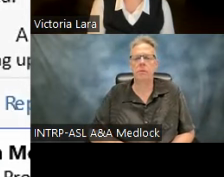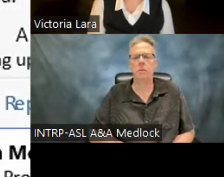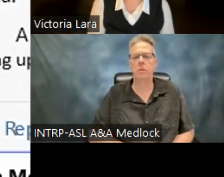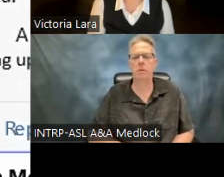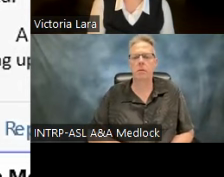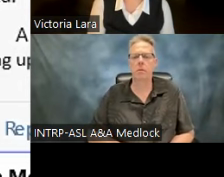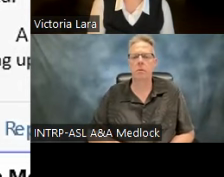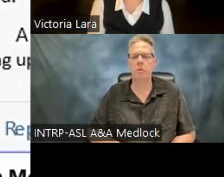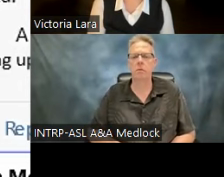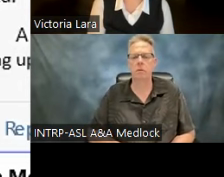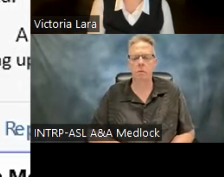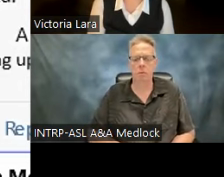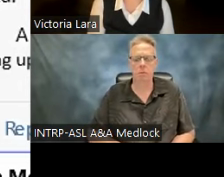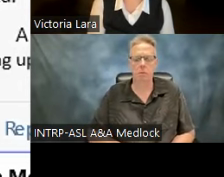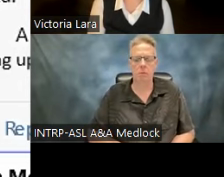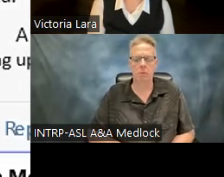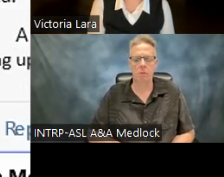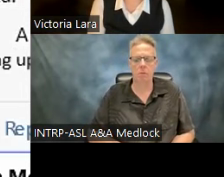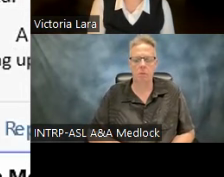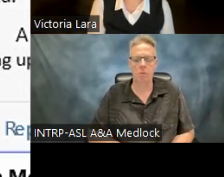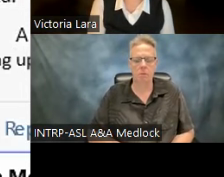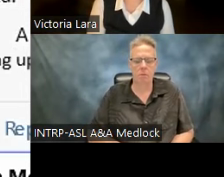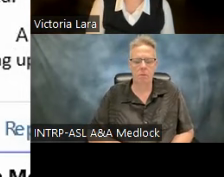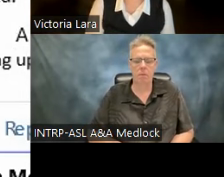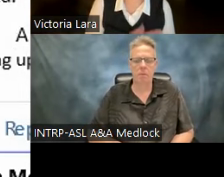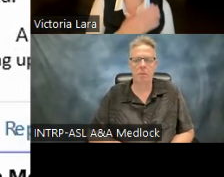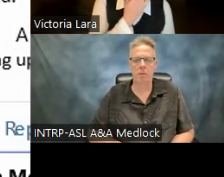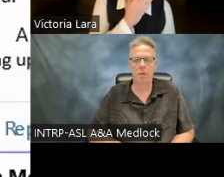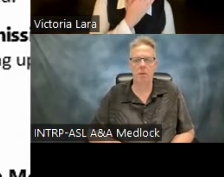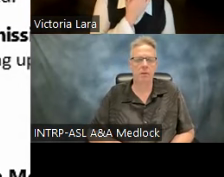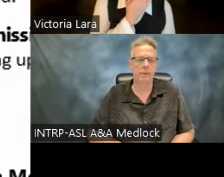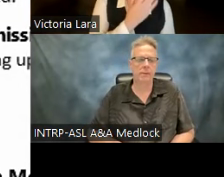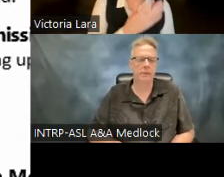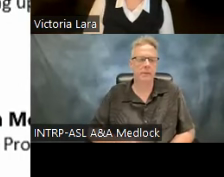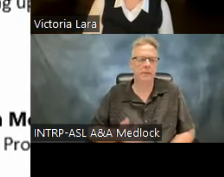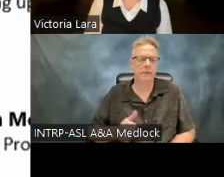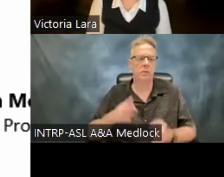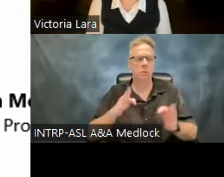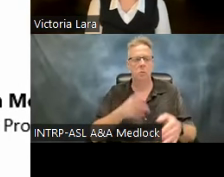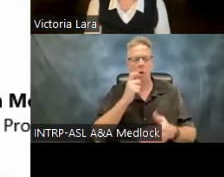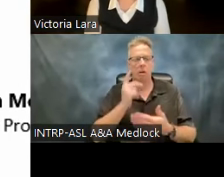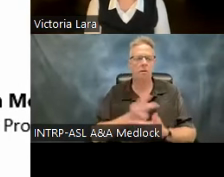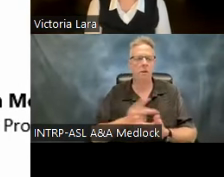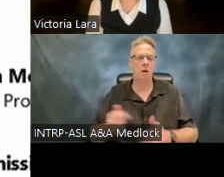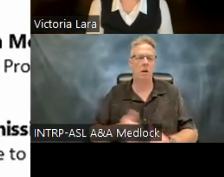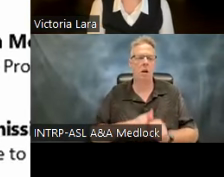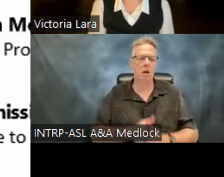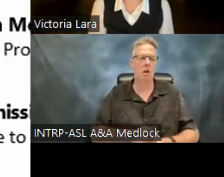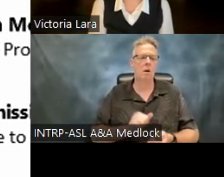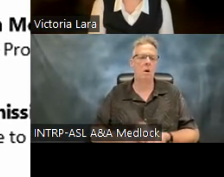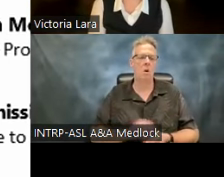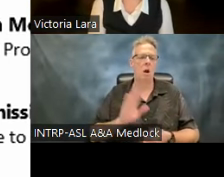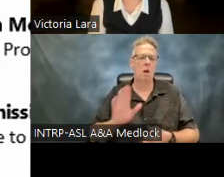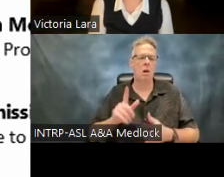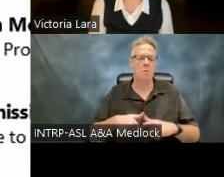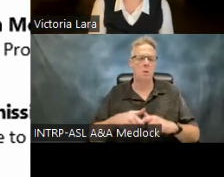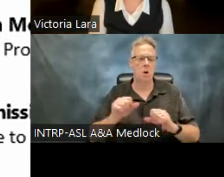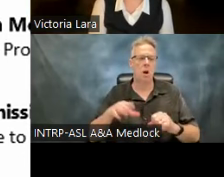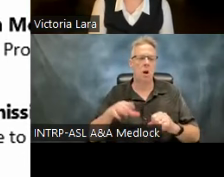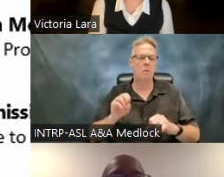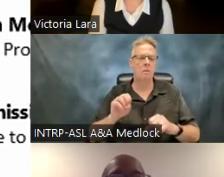I can take this one too. B6, any person who fails to comply with a subpoena may be subject to